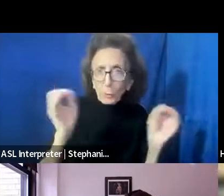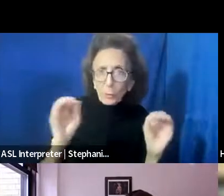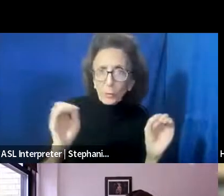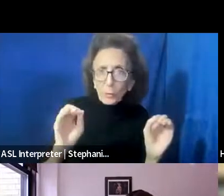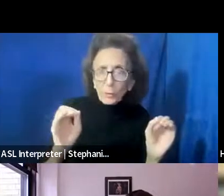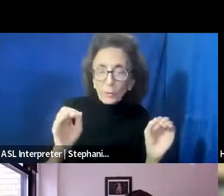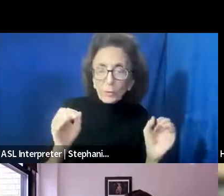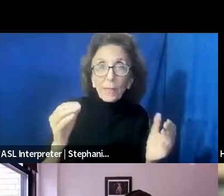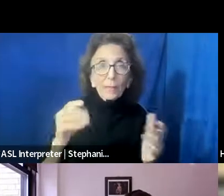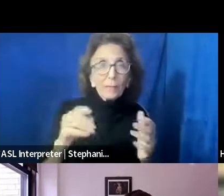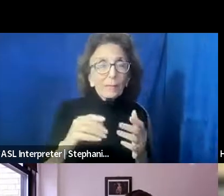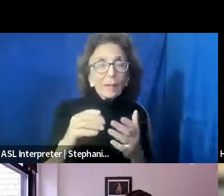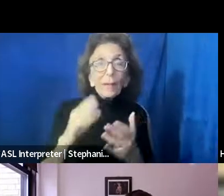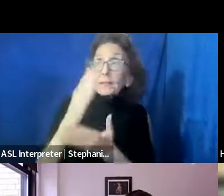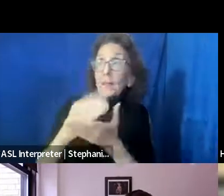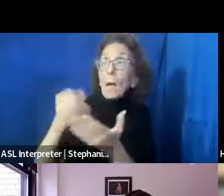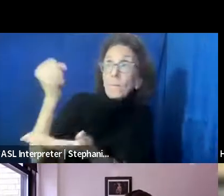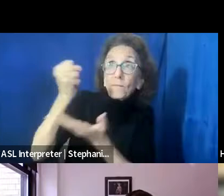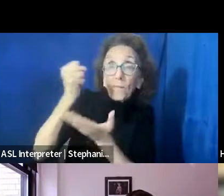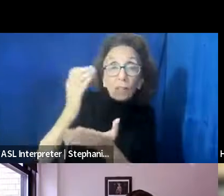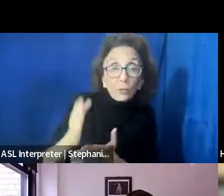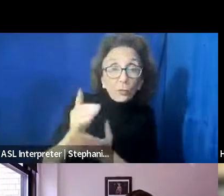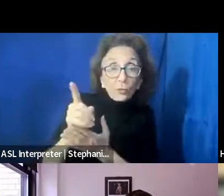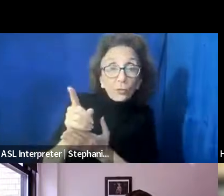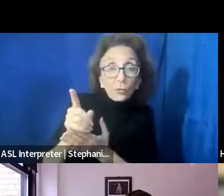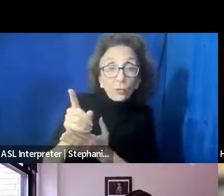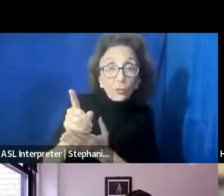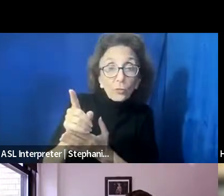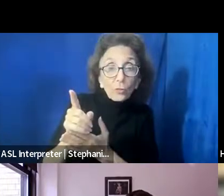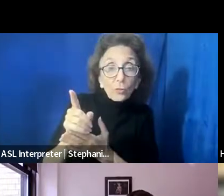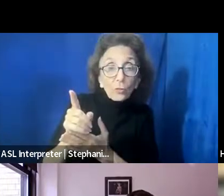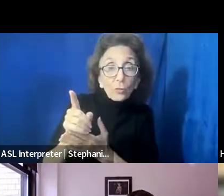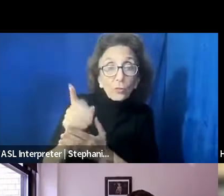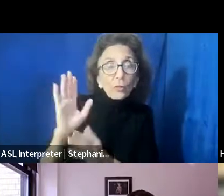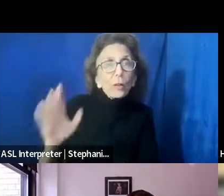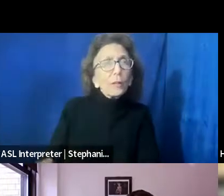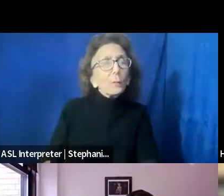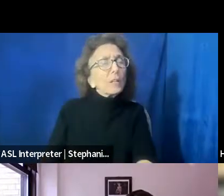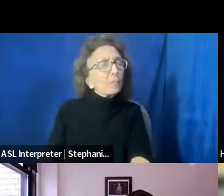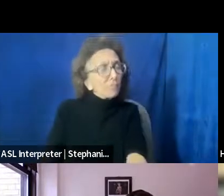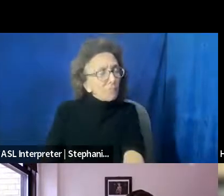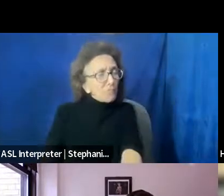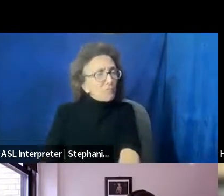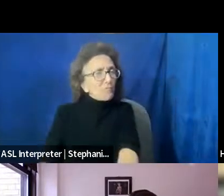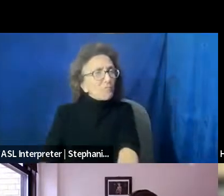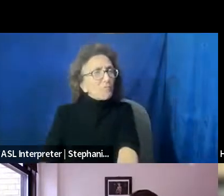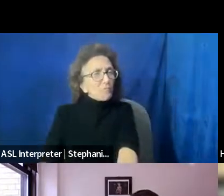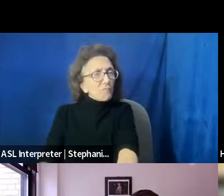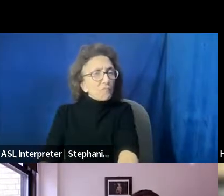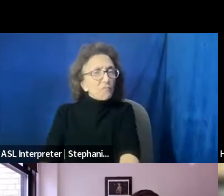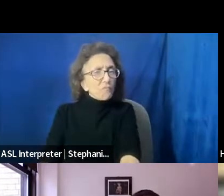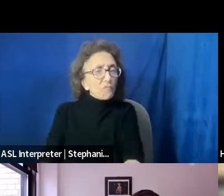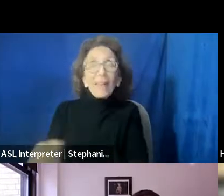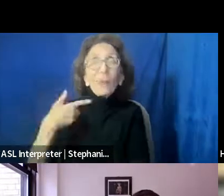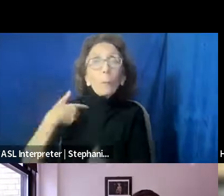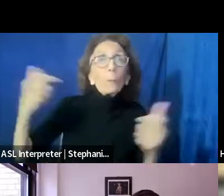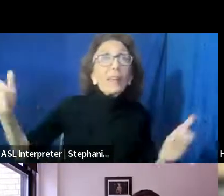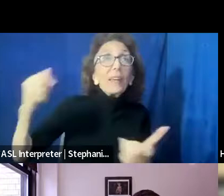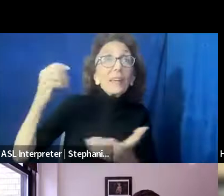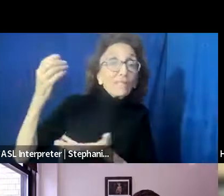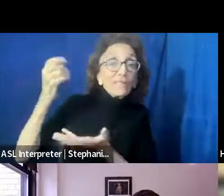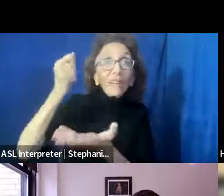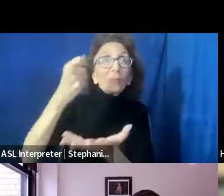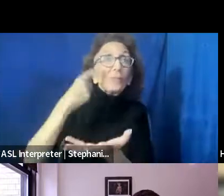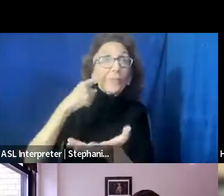There are certain funders who've gotten a little bit cagey, and they're really, really, really big funders in the American